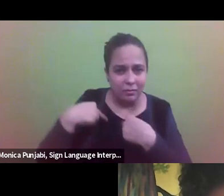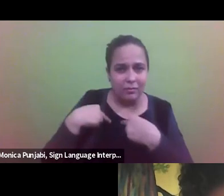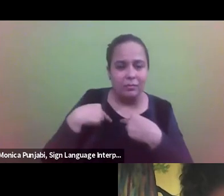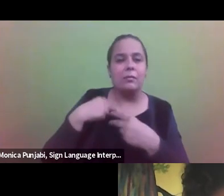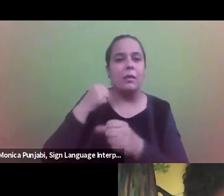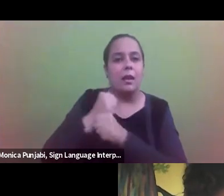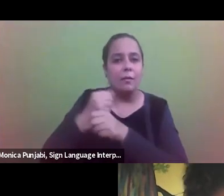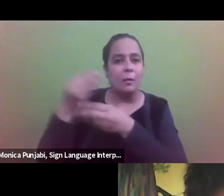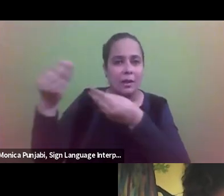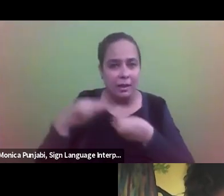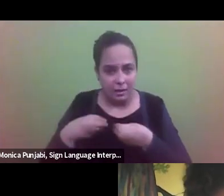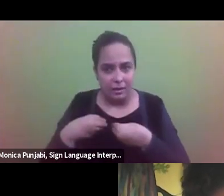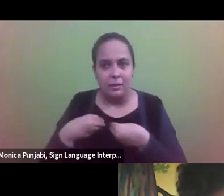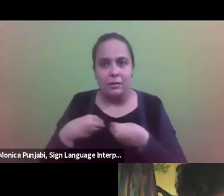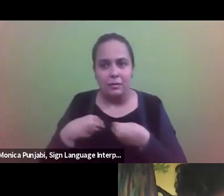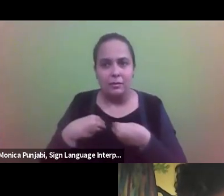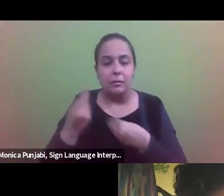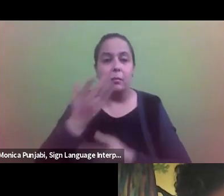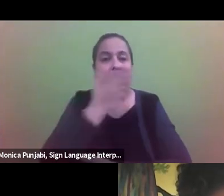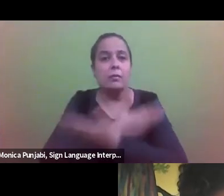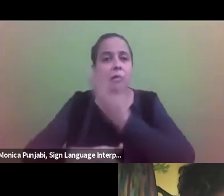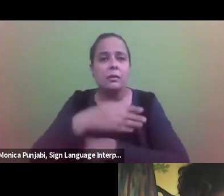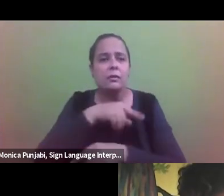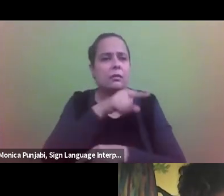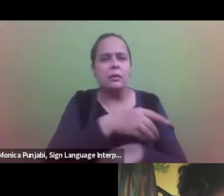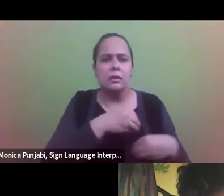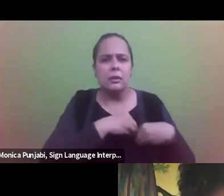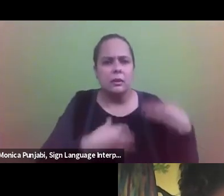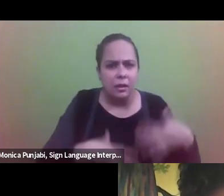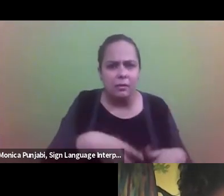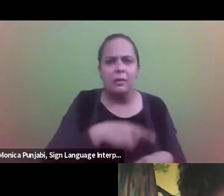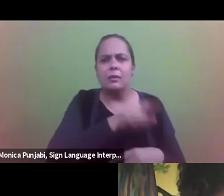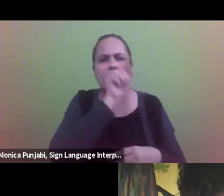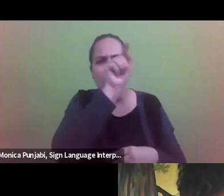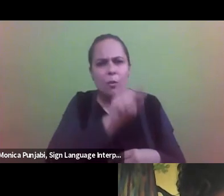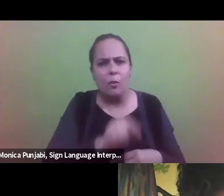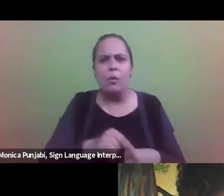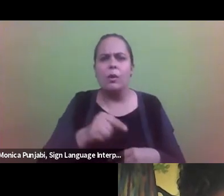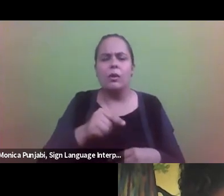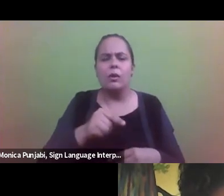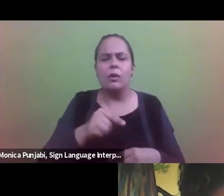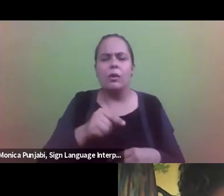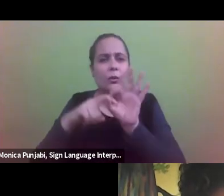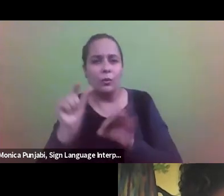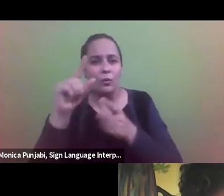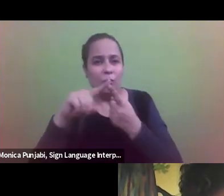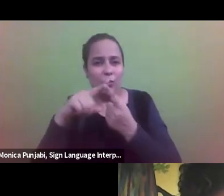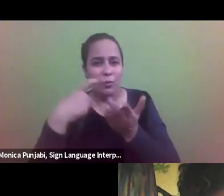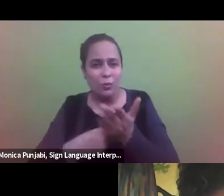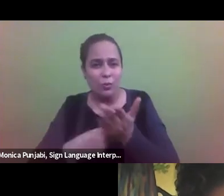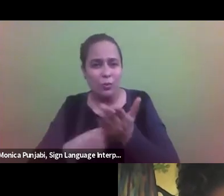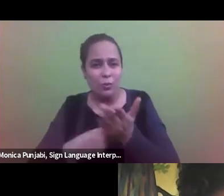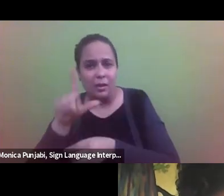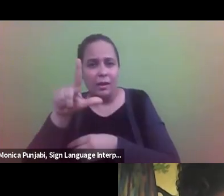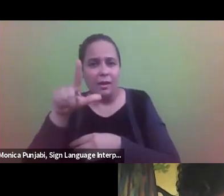disabled people also face the similar issues where we are not able to get housing, we are not able to